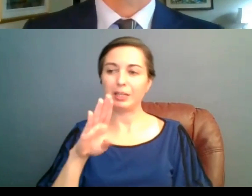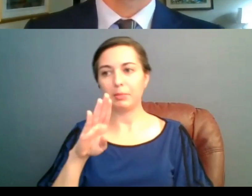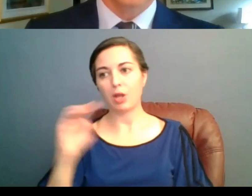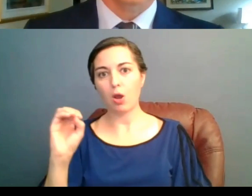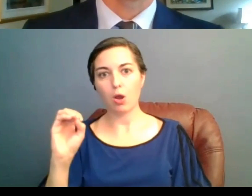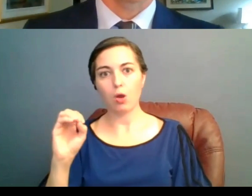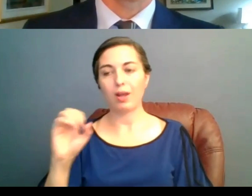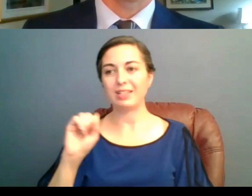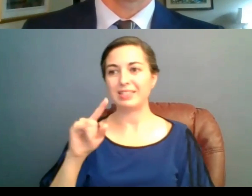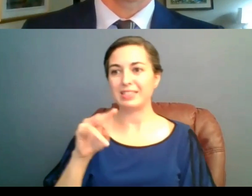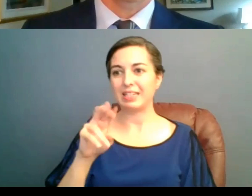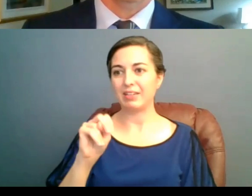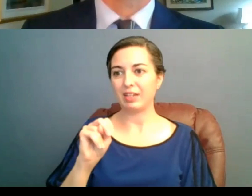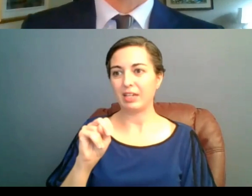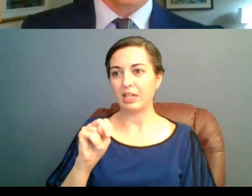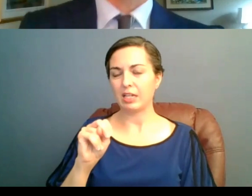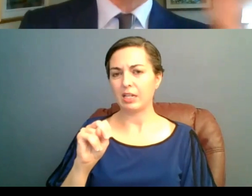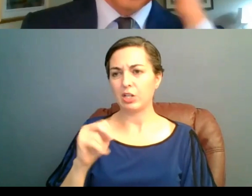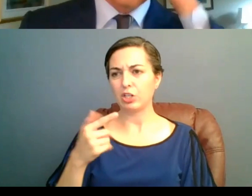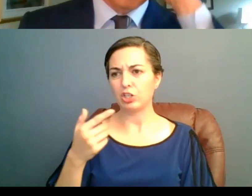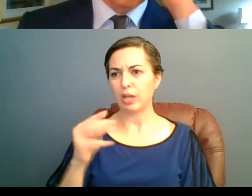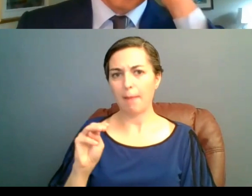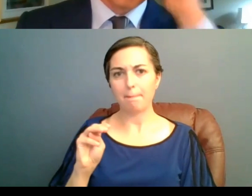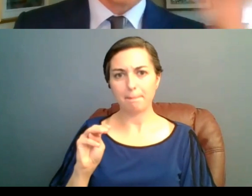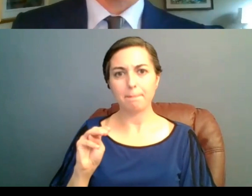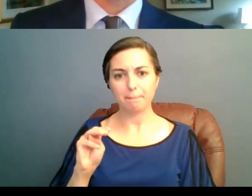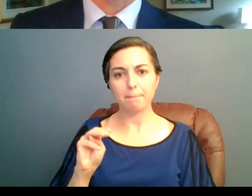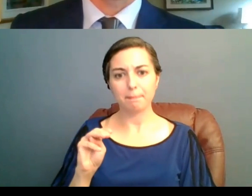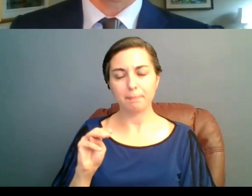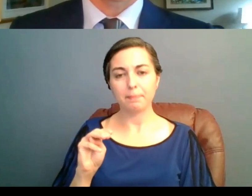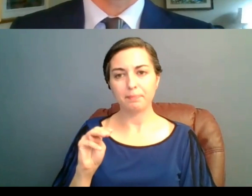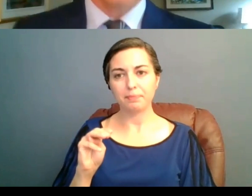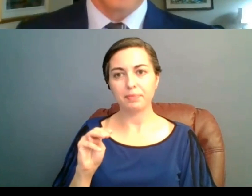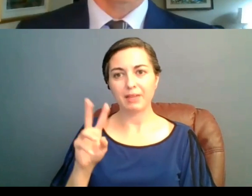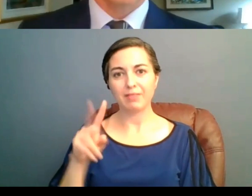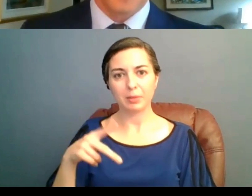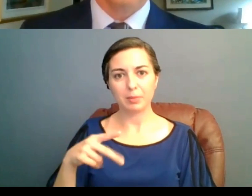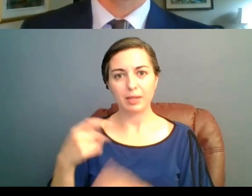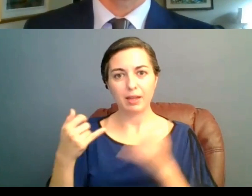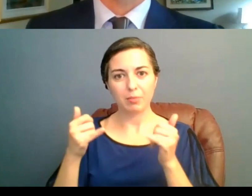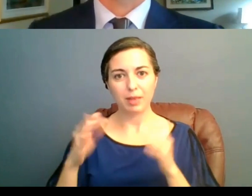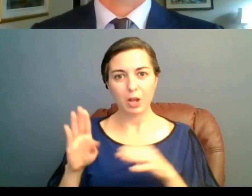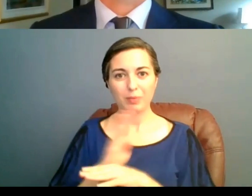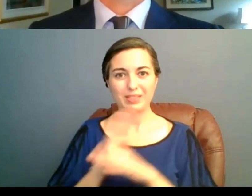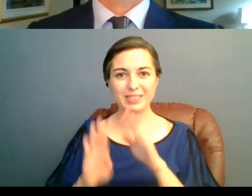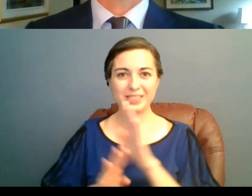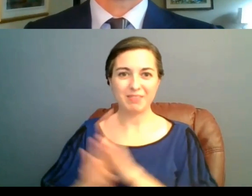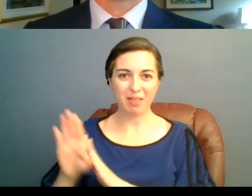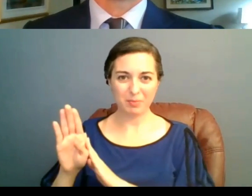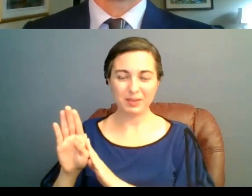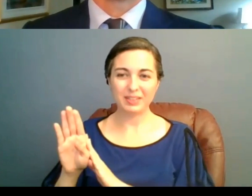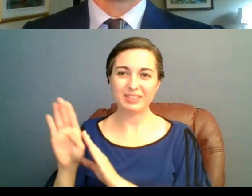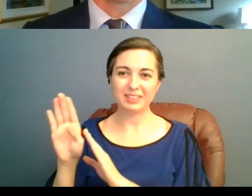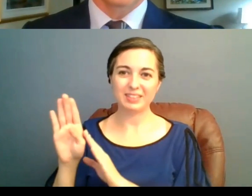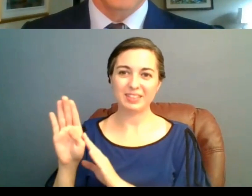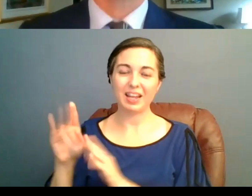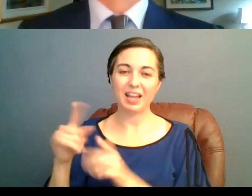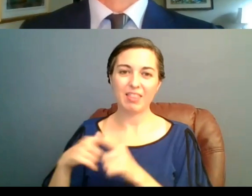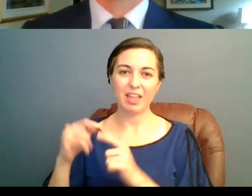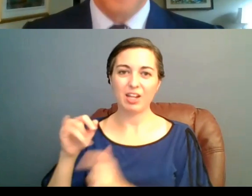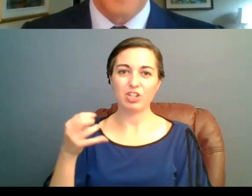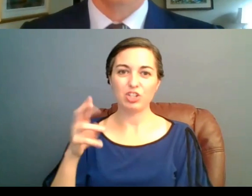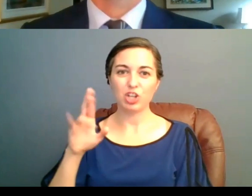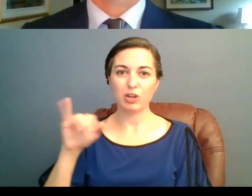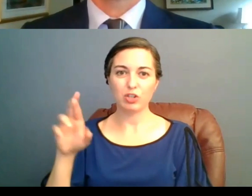our GM, and VP of player business development, all of that. And then Jerry Jr., his son,